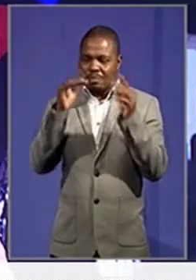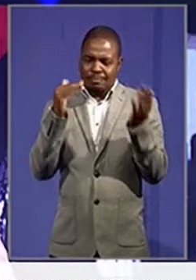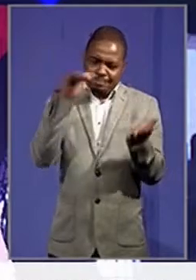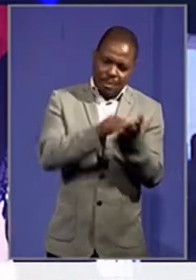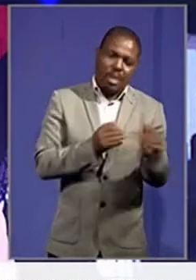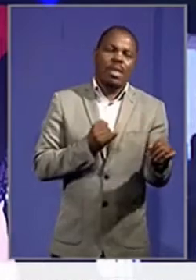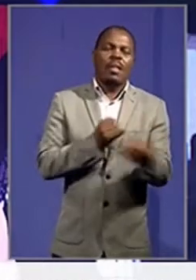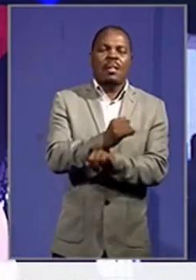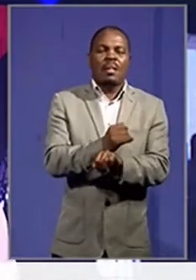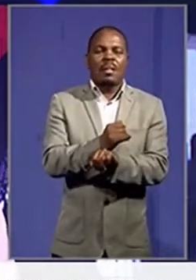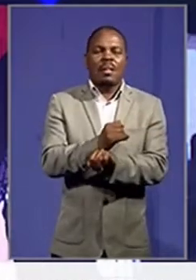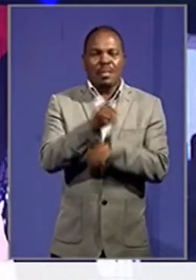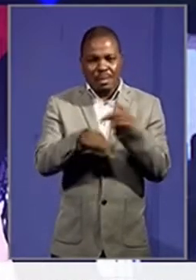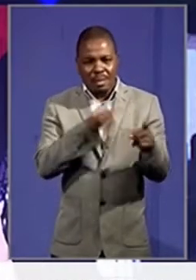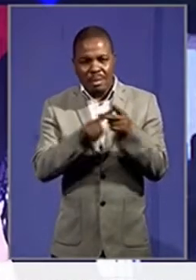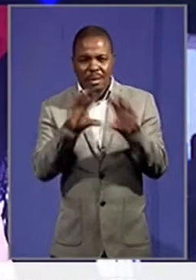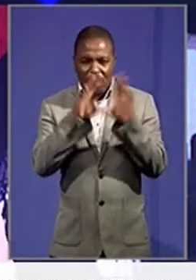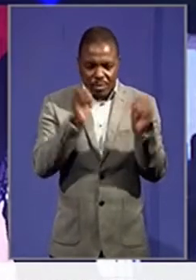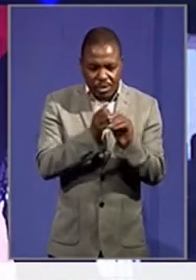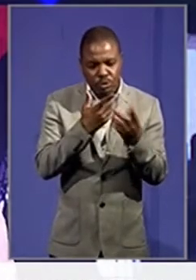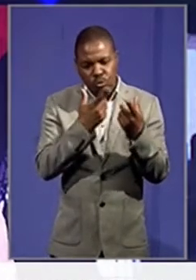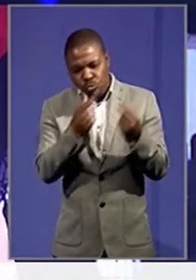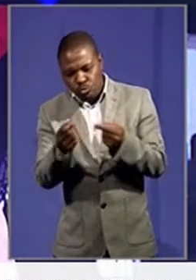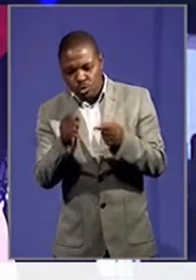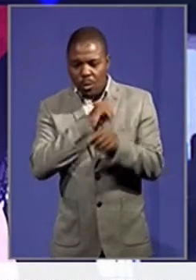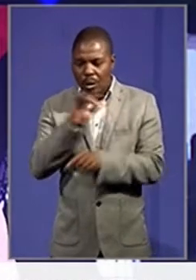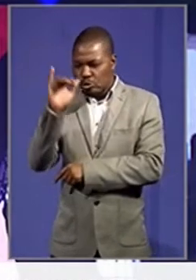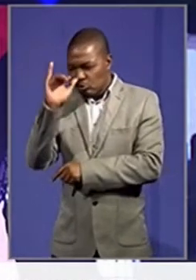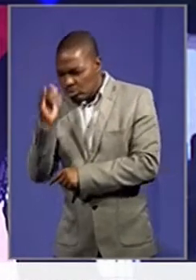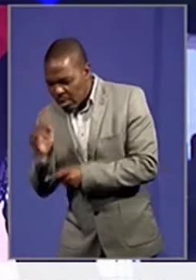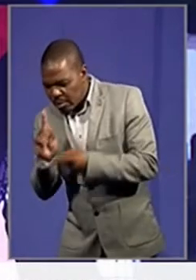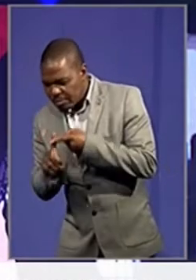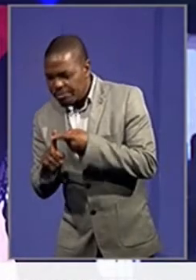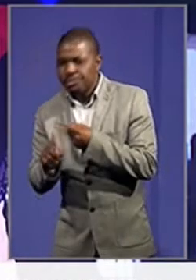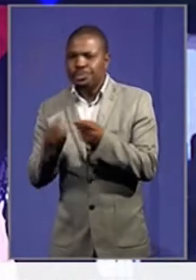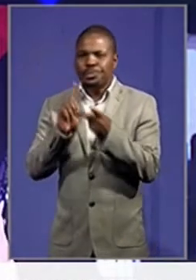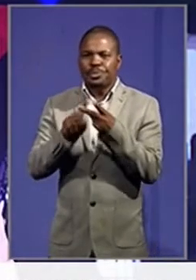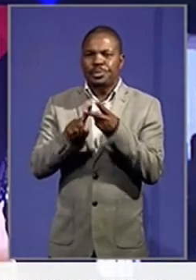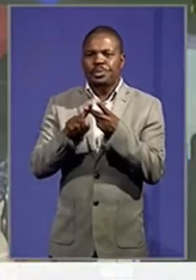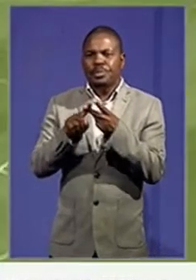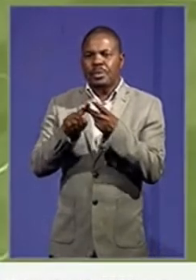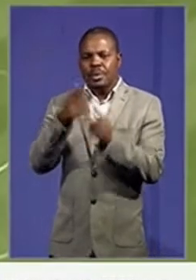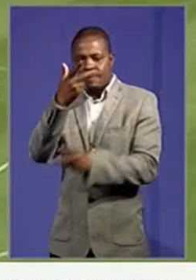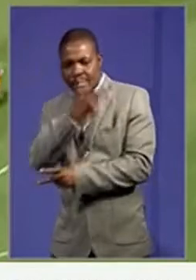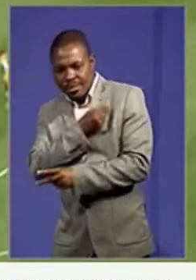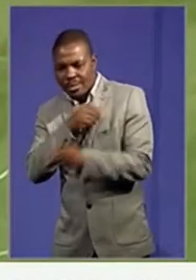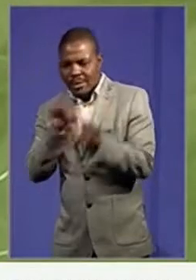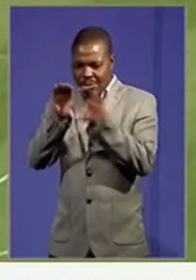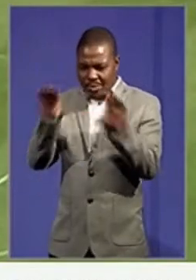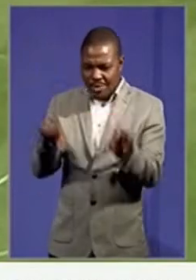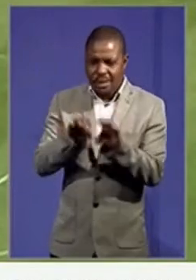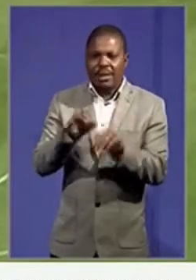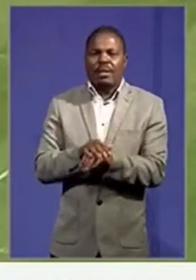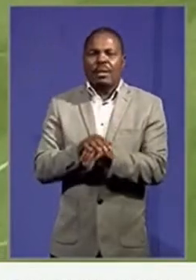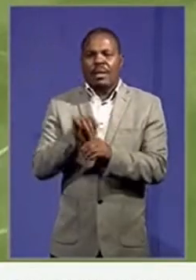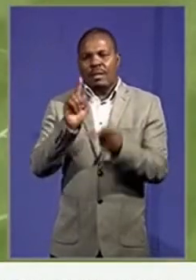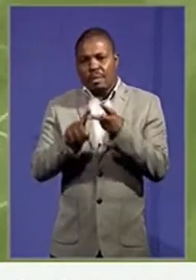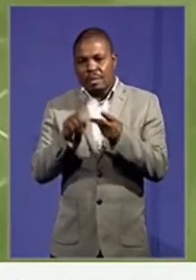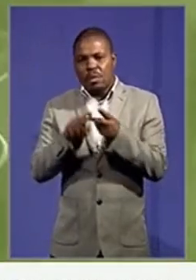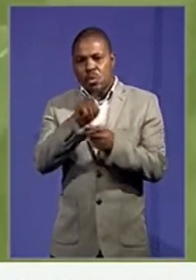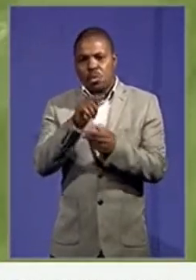Re kgone gore tsamaya ntho tse nako fela tse batlalang ba o tla checkwa pele yona vaccinator o entile na. Ga o tloa